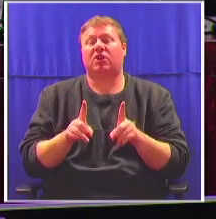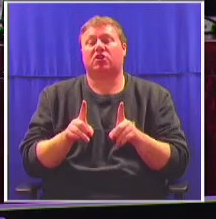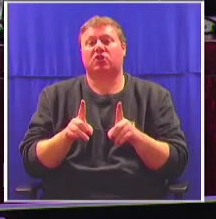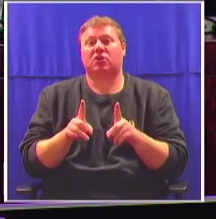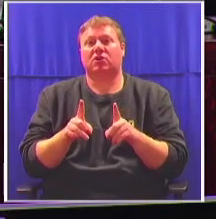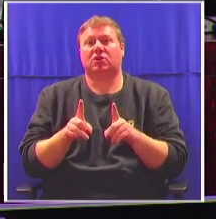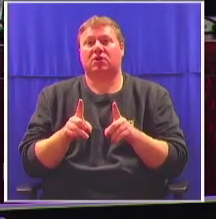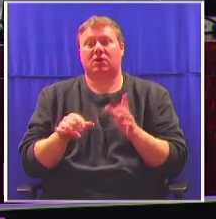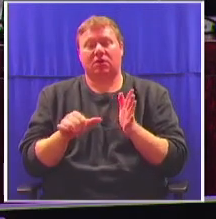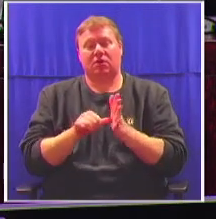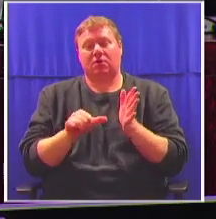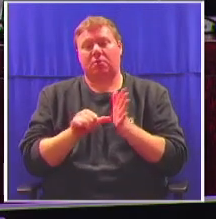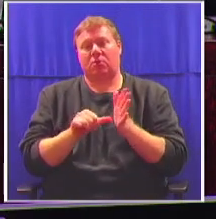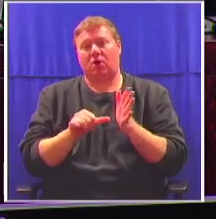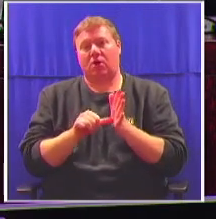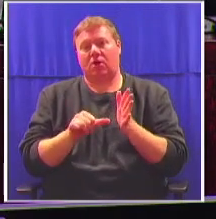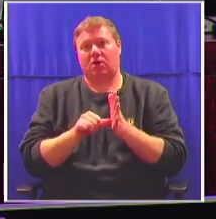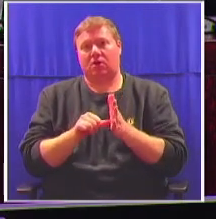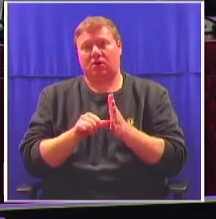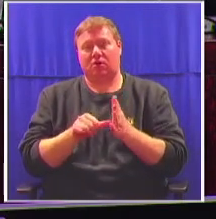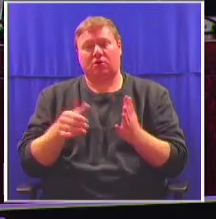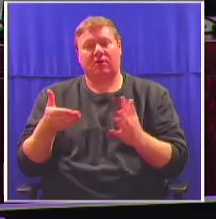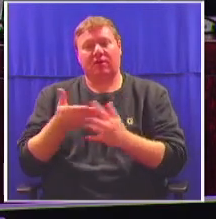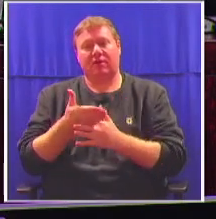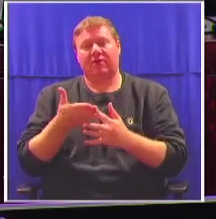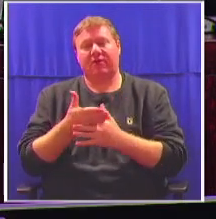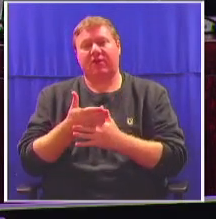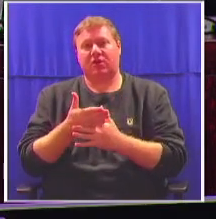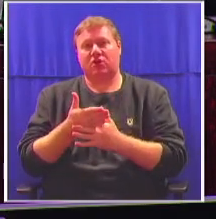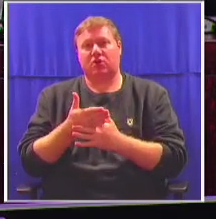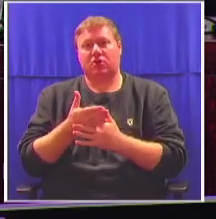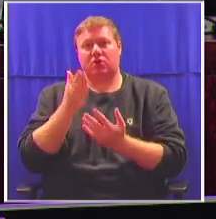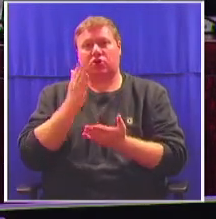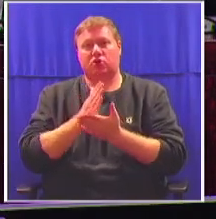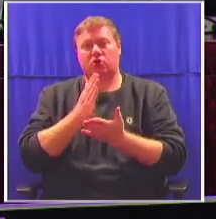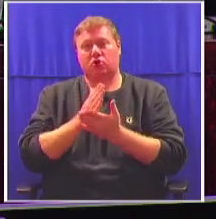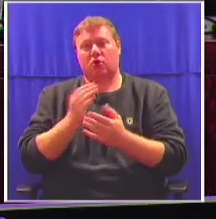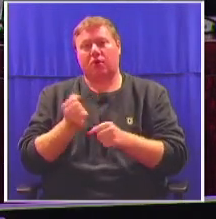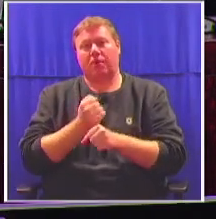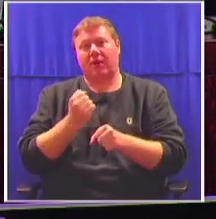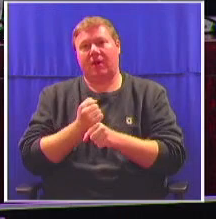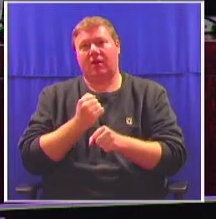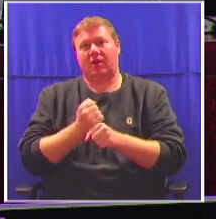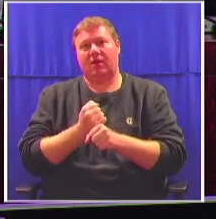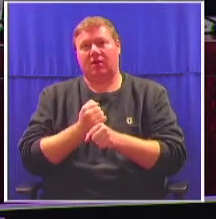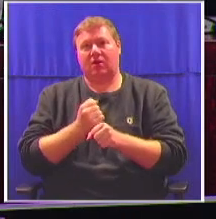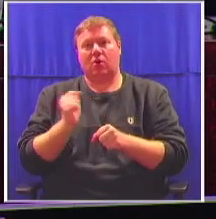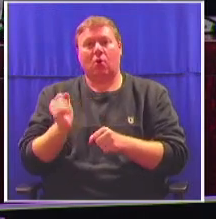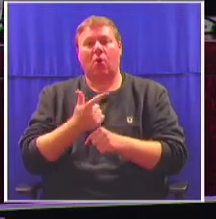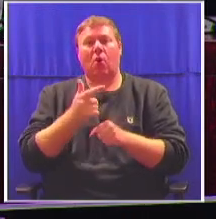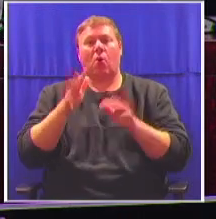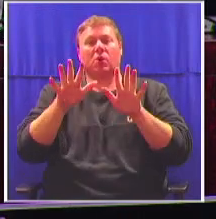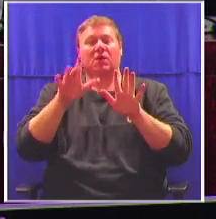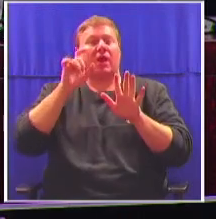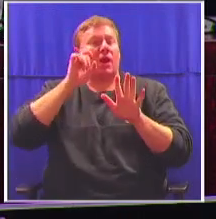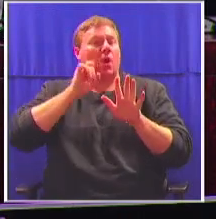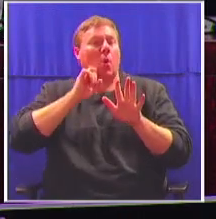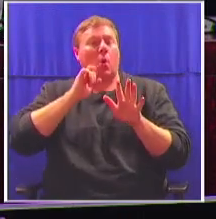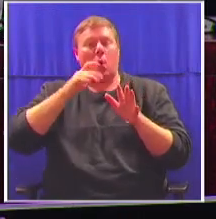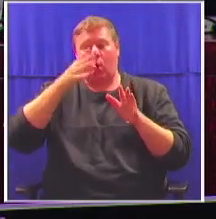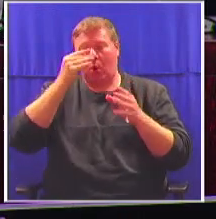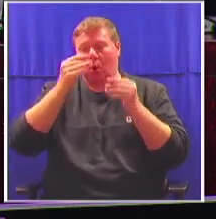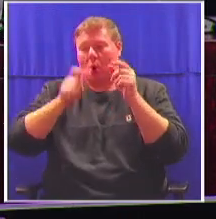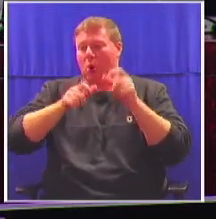therefore prioritize interventions to ensure that all 10-year-old learners